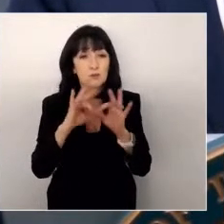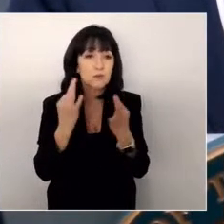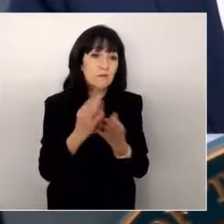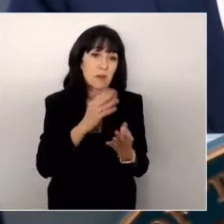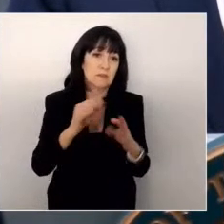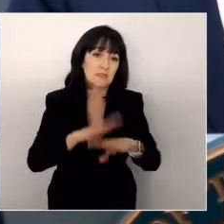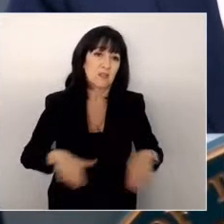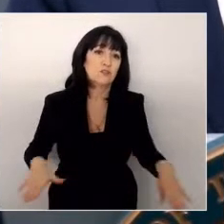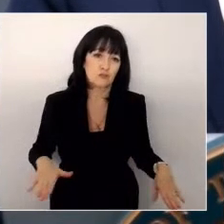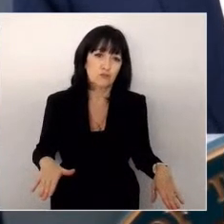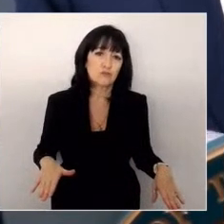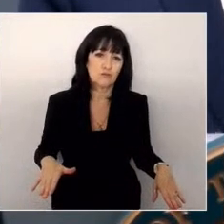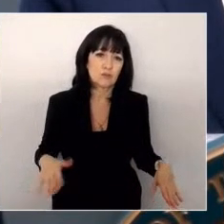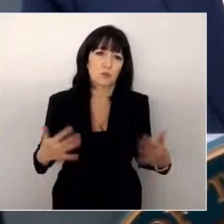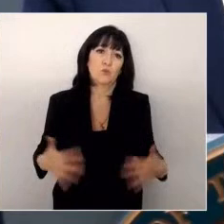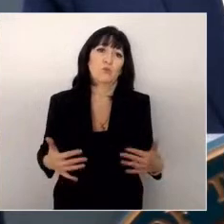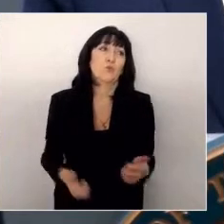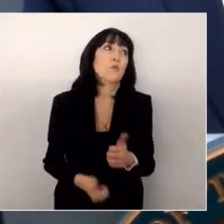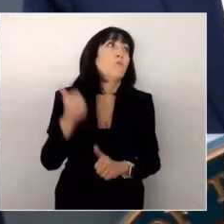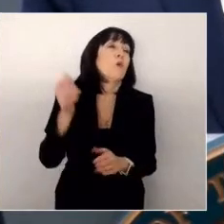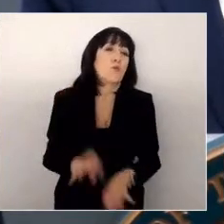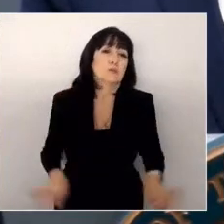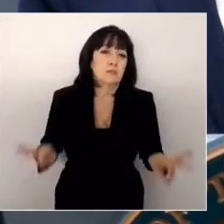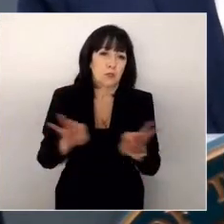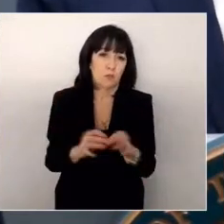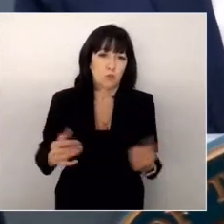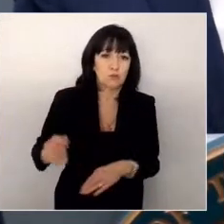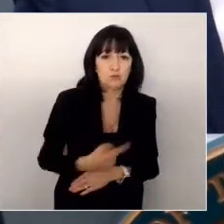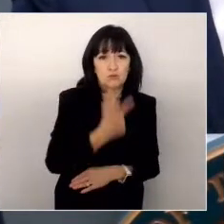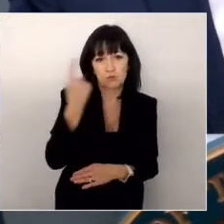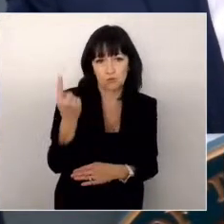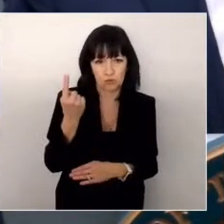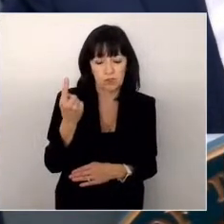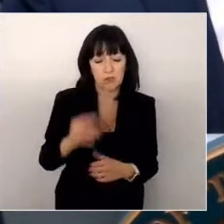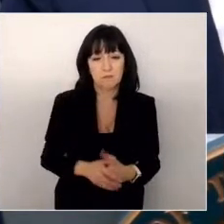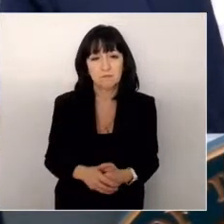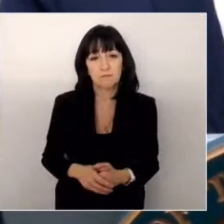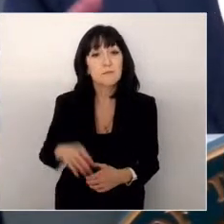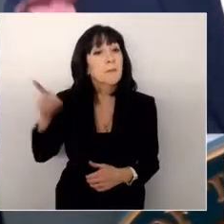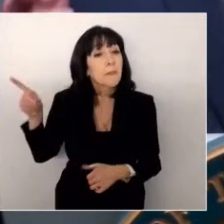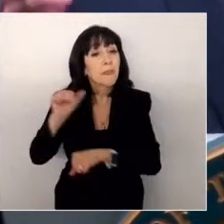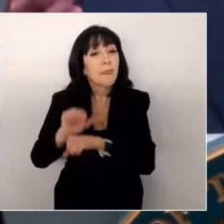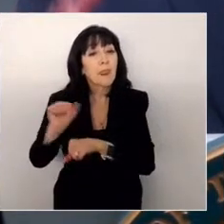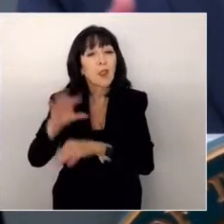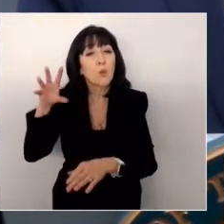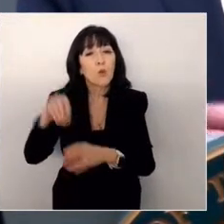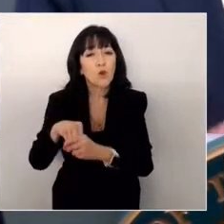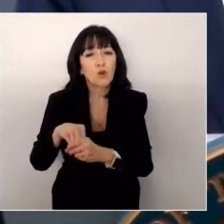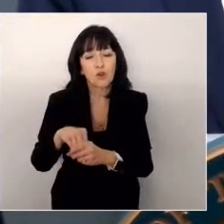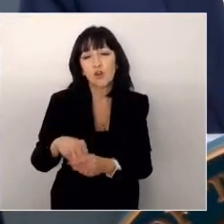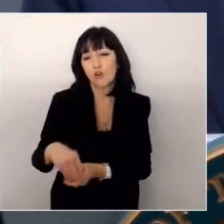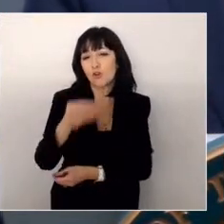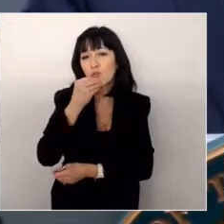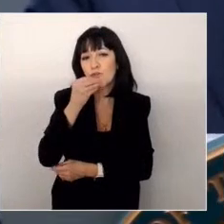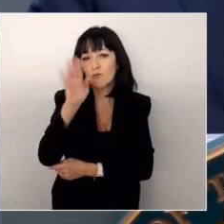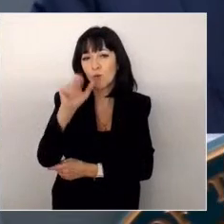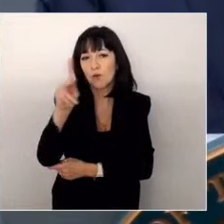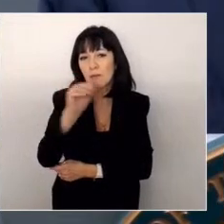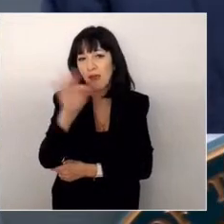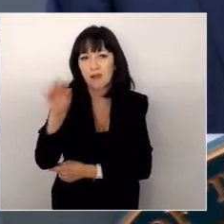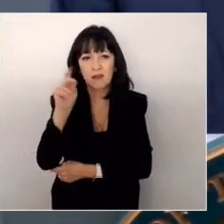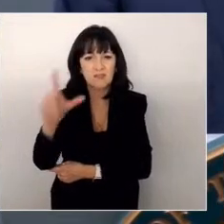today. Tracy has also partnered with the Food Bank of Delaware, which has stepped up time and again during this